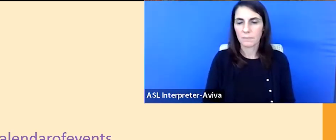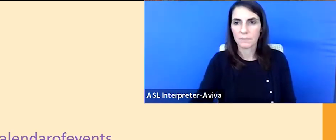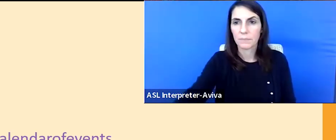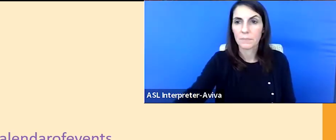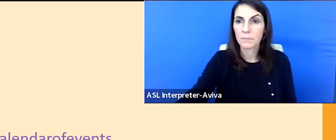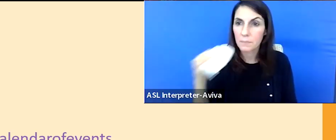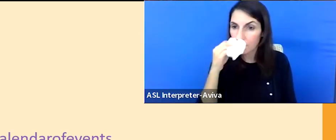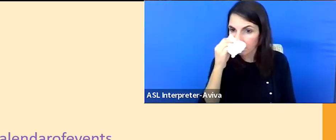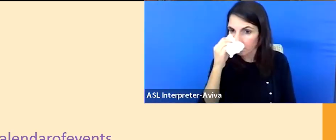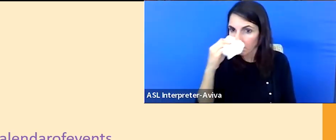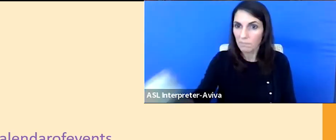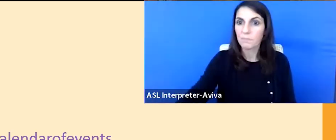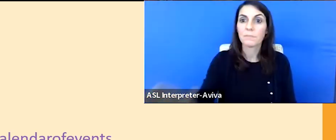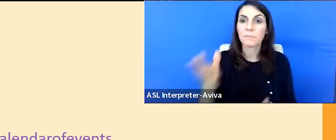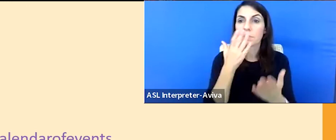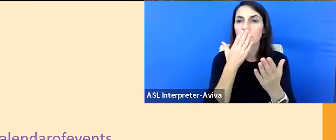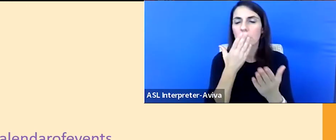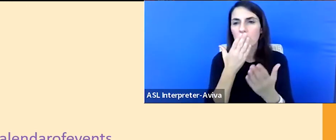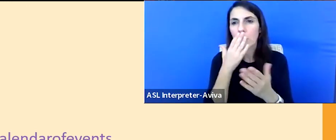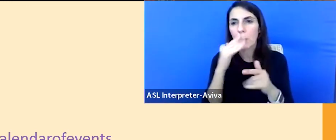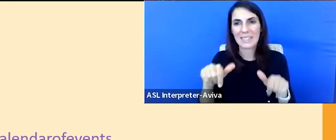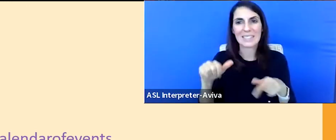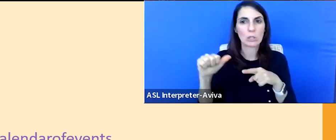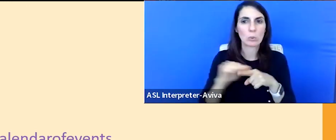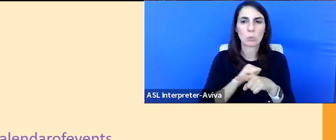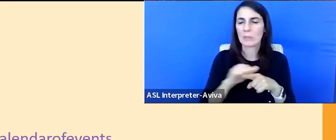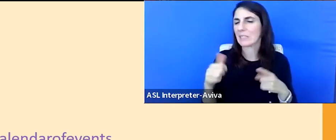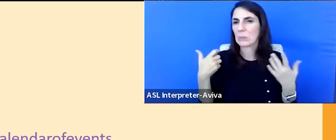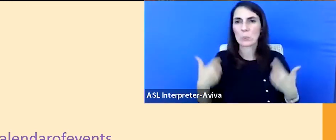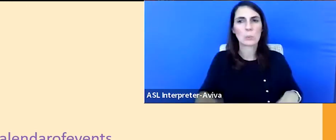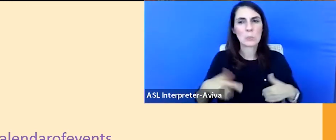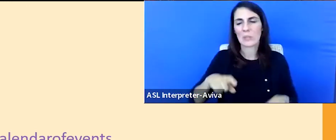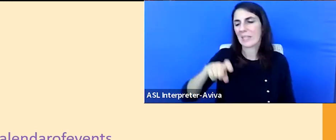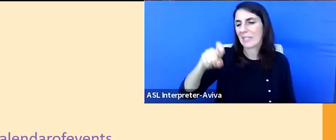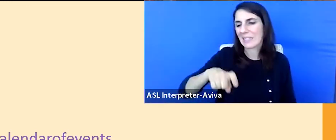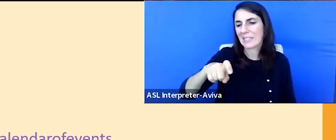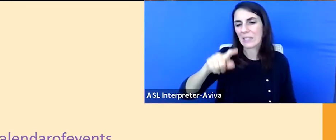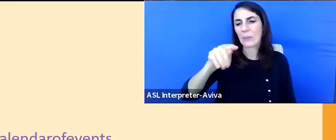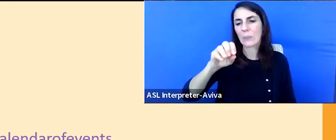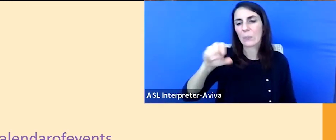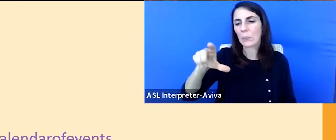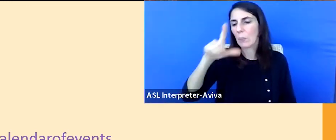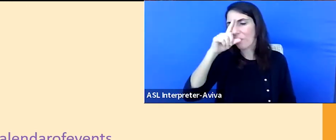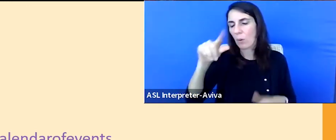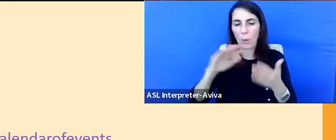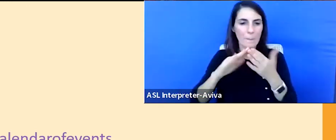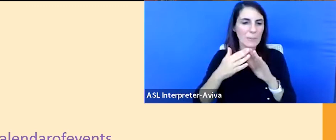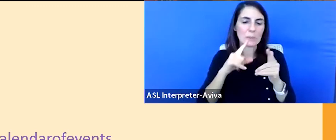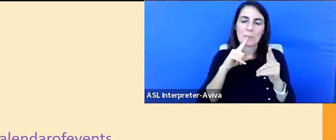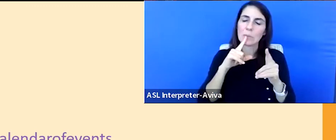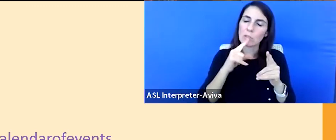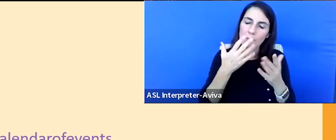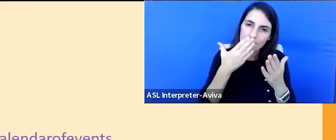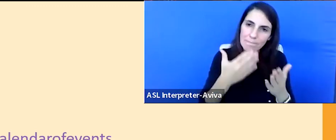Thank you, everyone. These trainings are such needed tools for the community. So thank you so much,